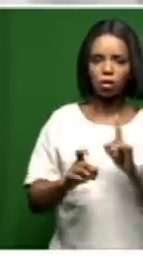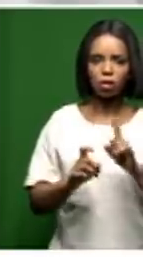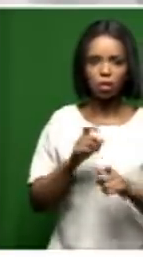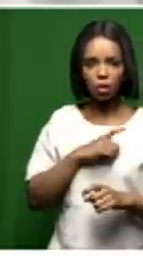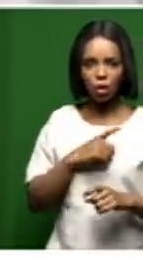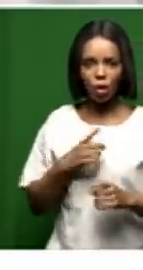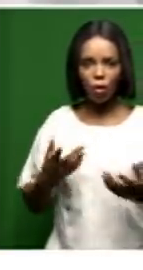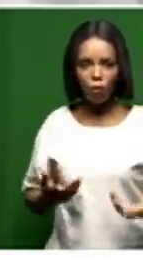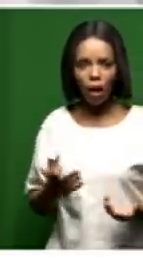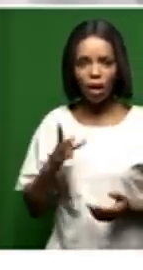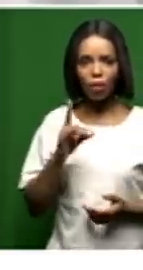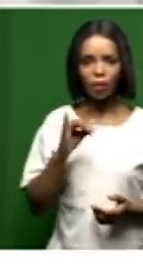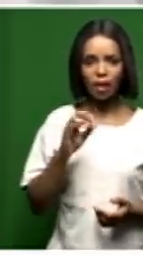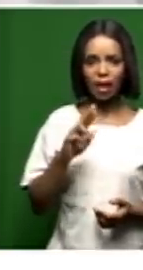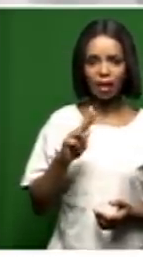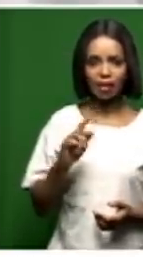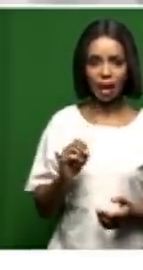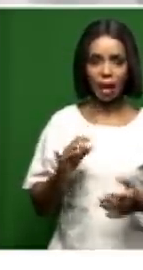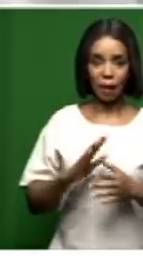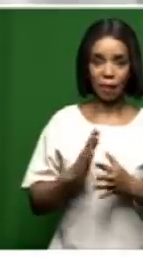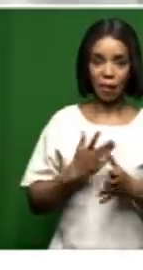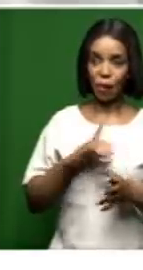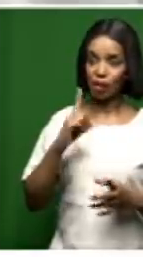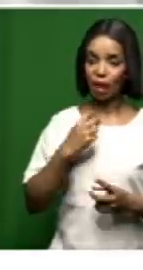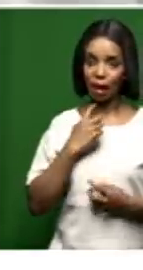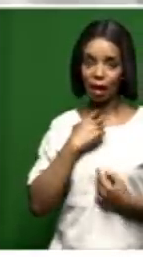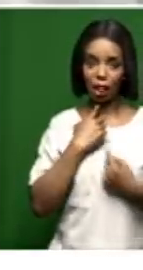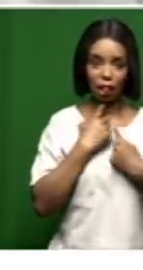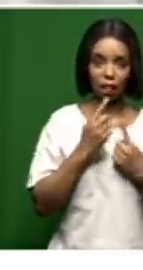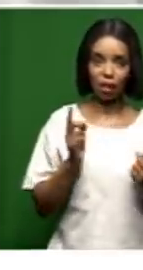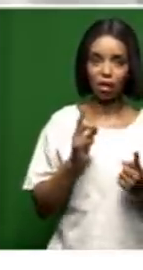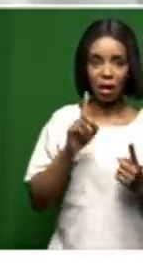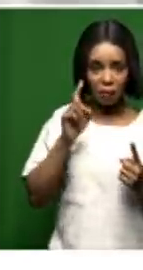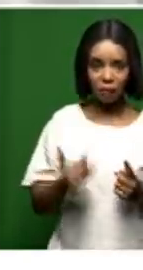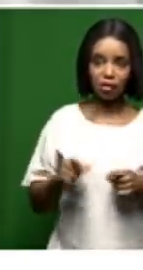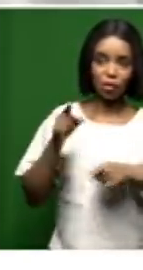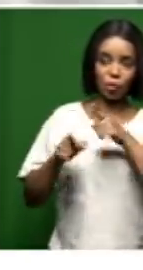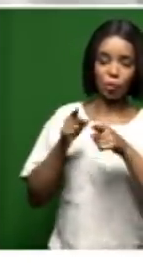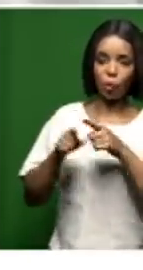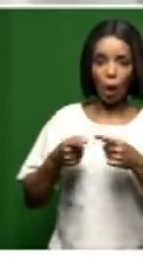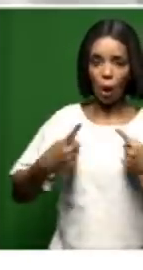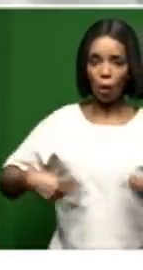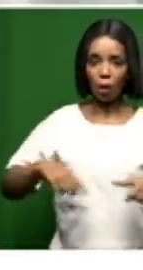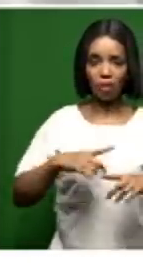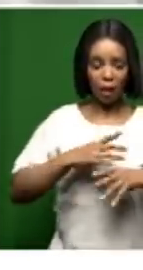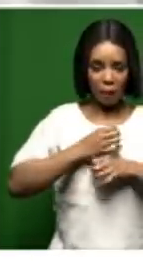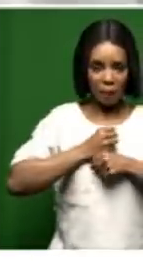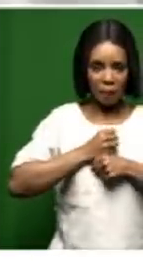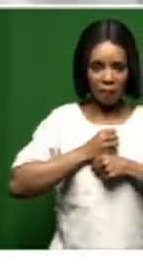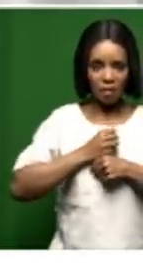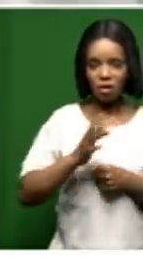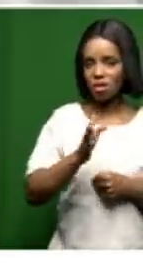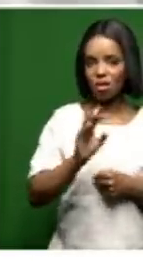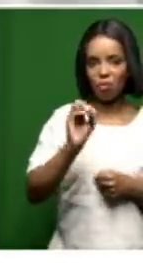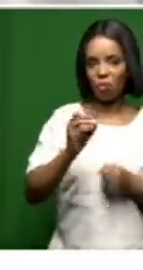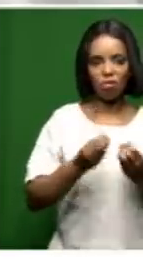whistleblower? Really? And he must be crucified for that. And we all keep quiet. Something is not right with the